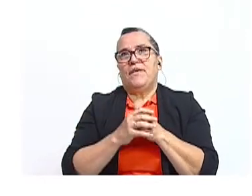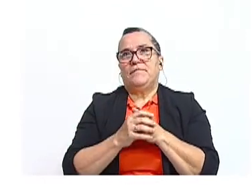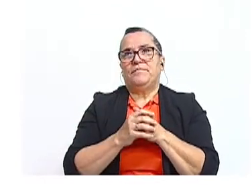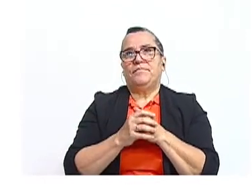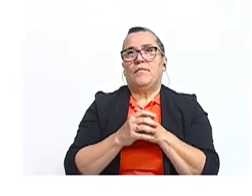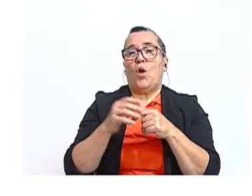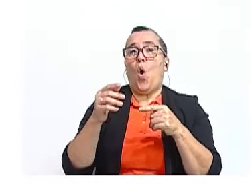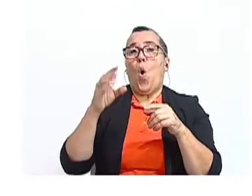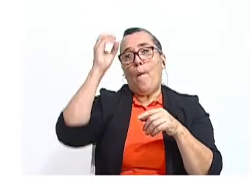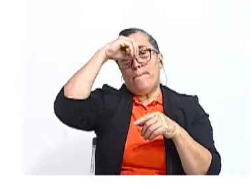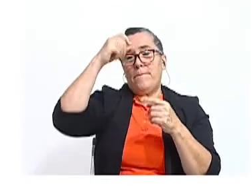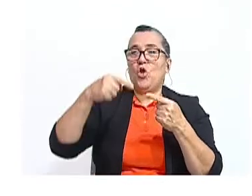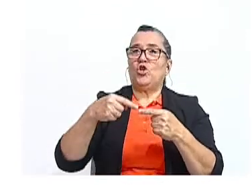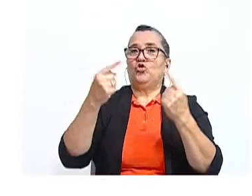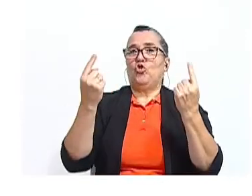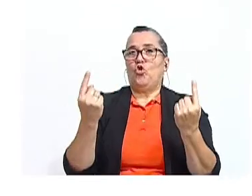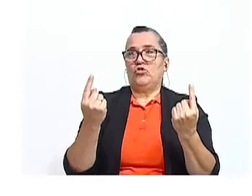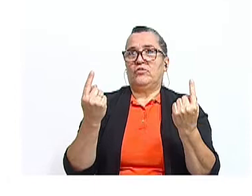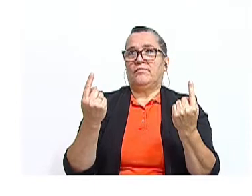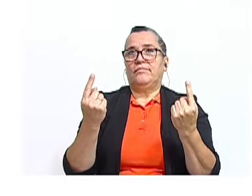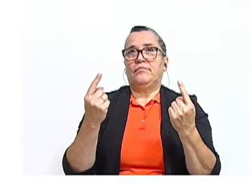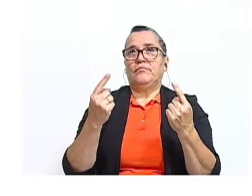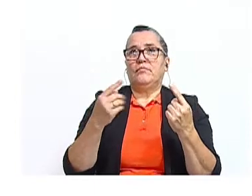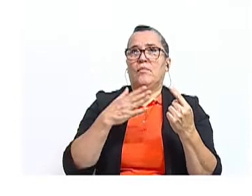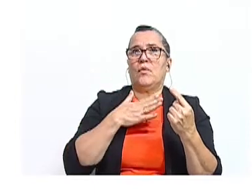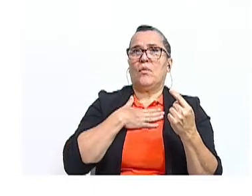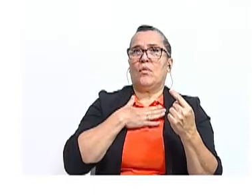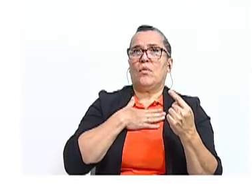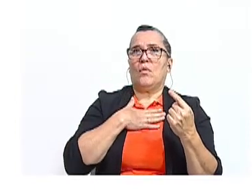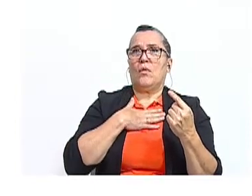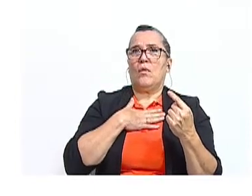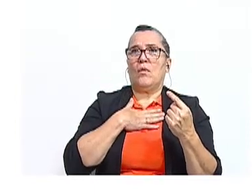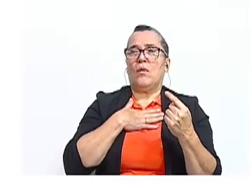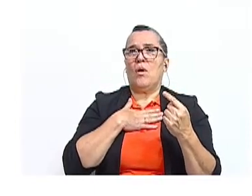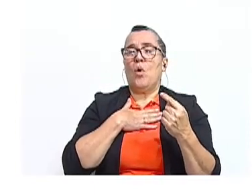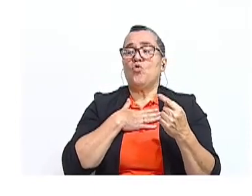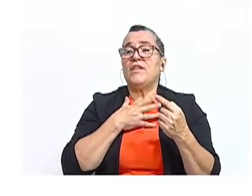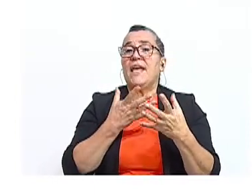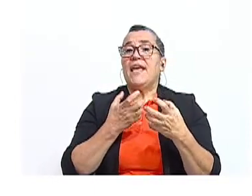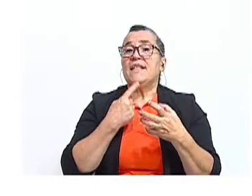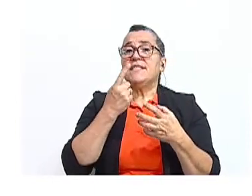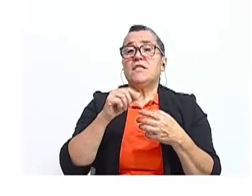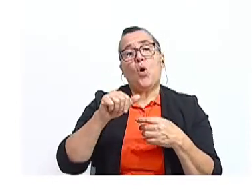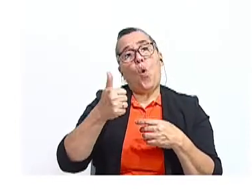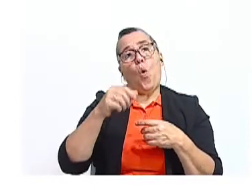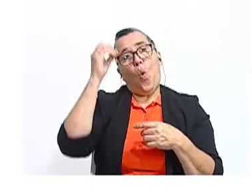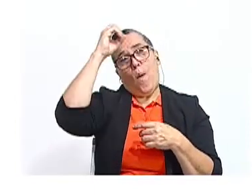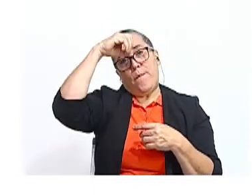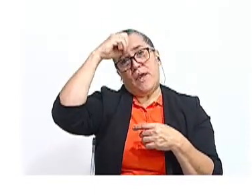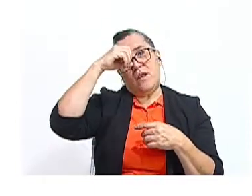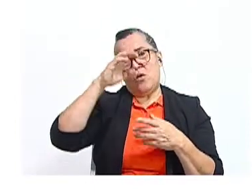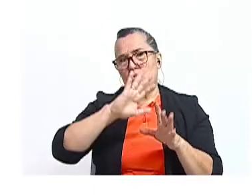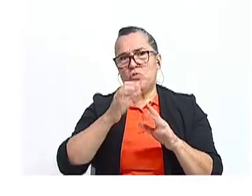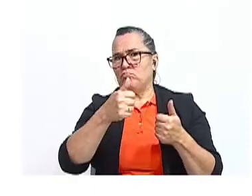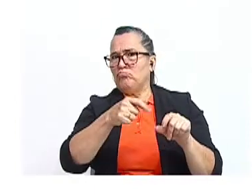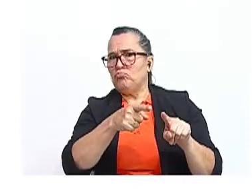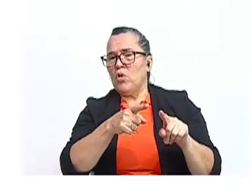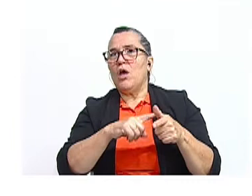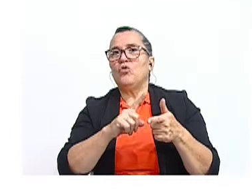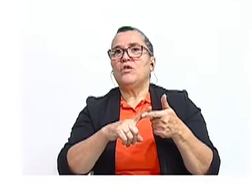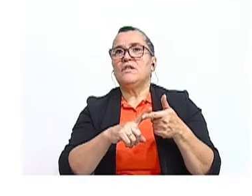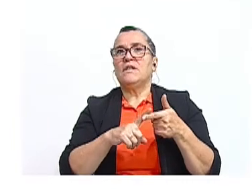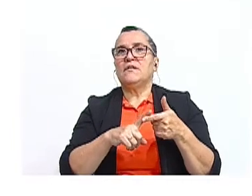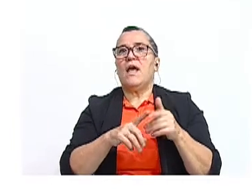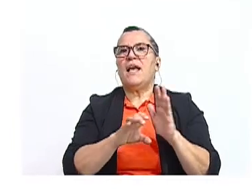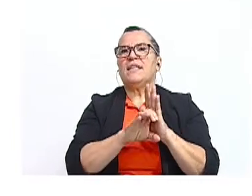contrasting opinions. When you want to give your opinion and you disagree with something, right? Okay,